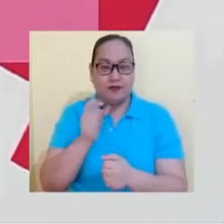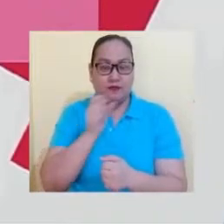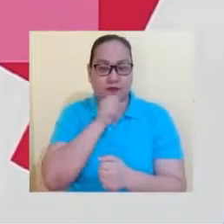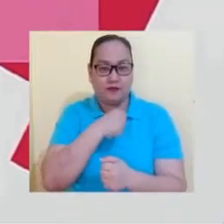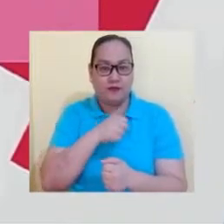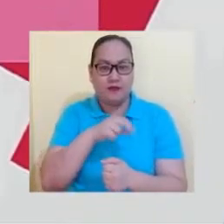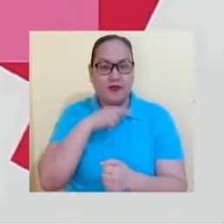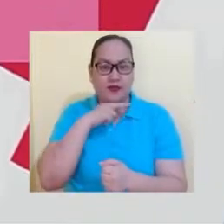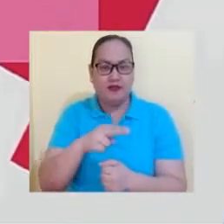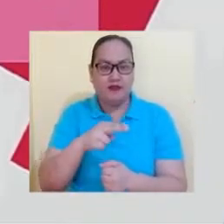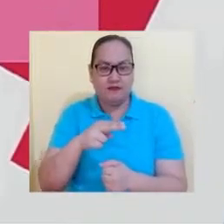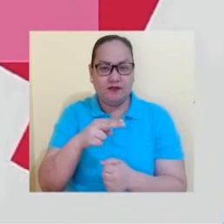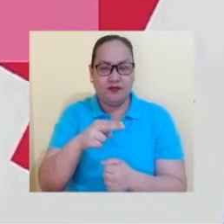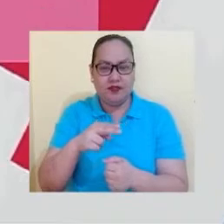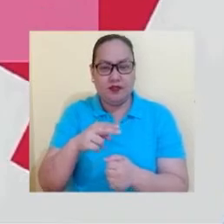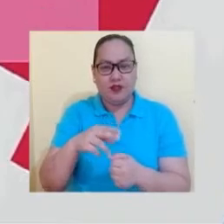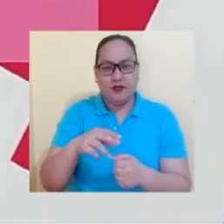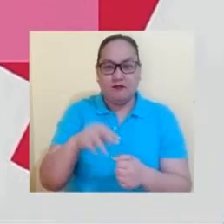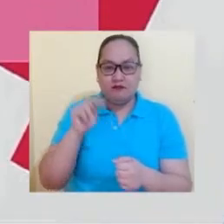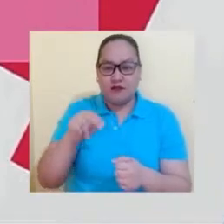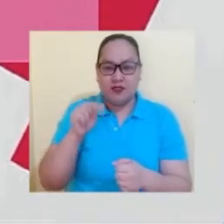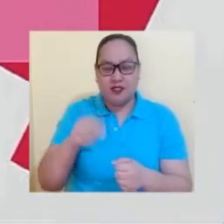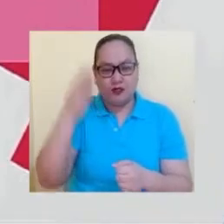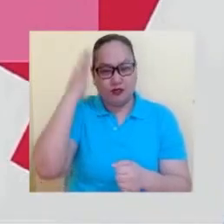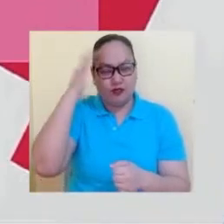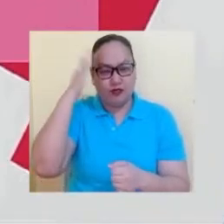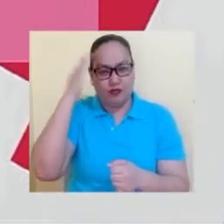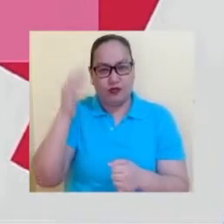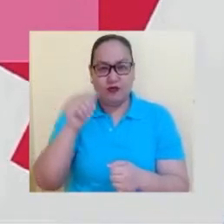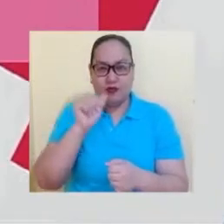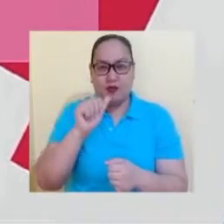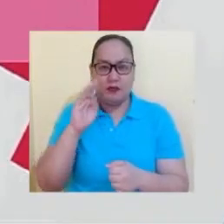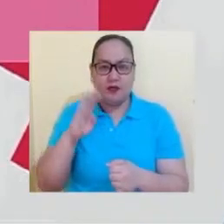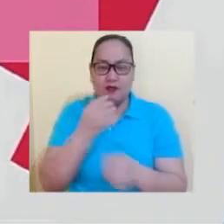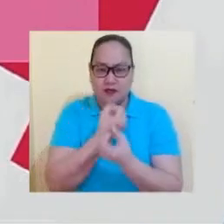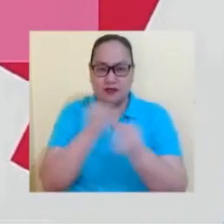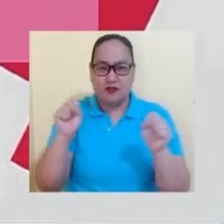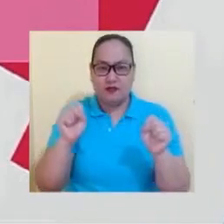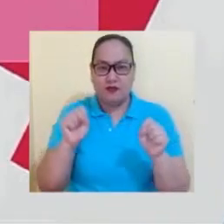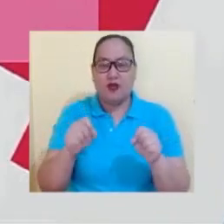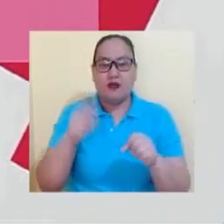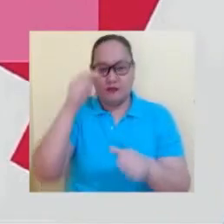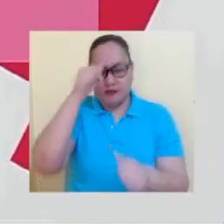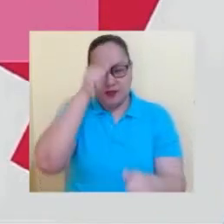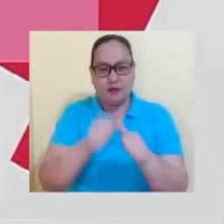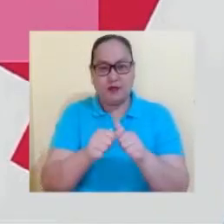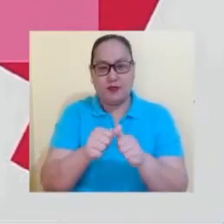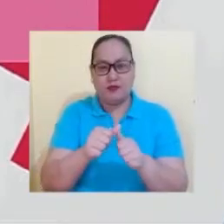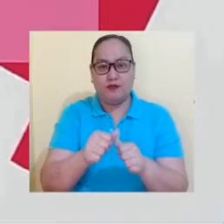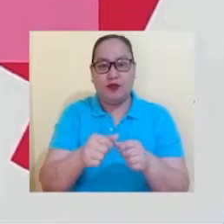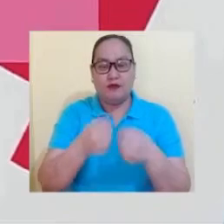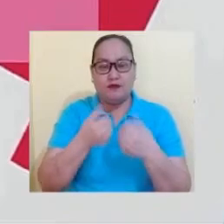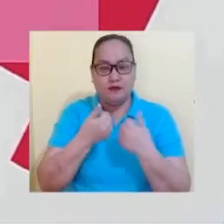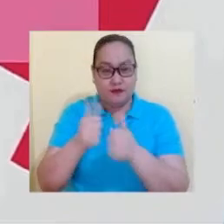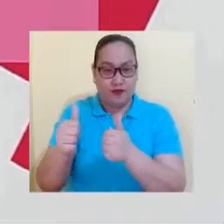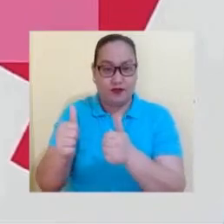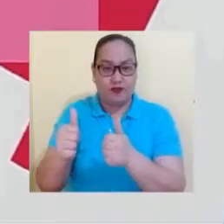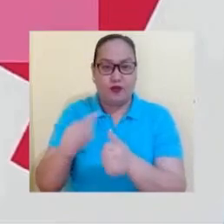goes, you don't need to know the whole alphabet of safety. Just remember and follow its